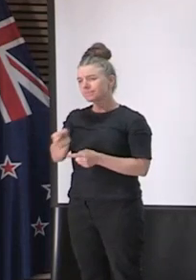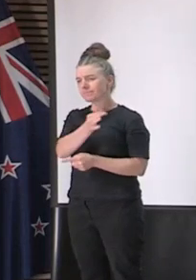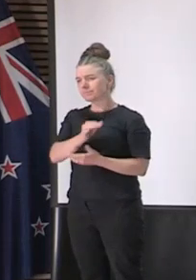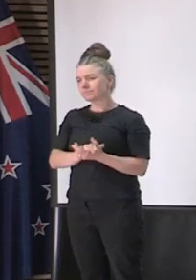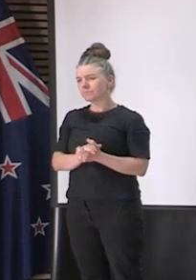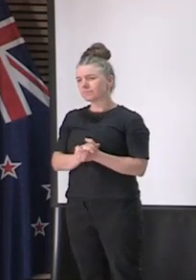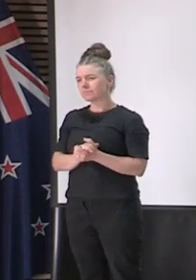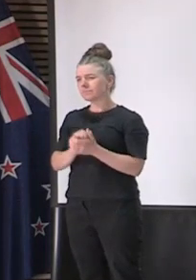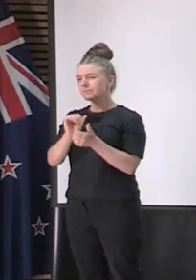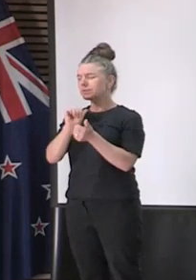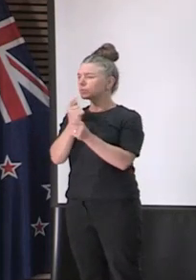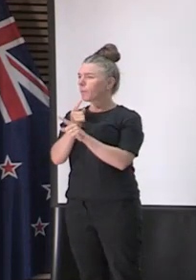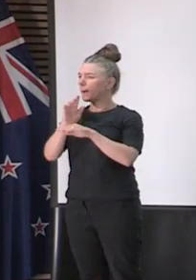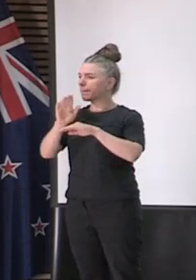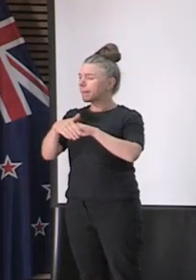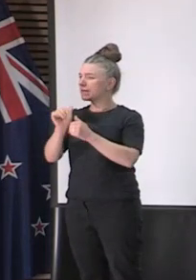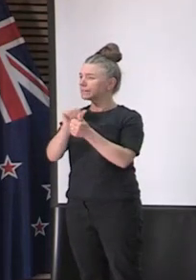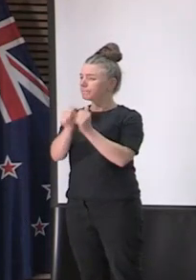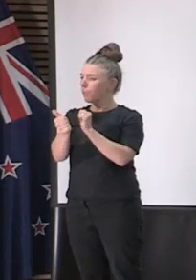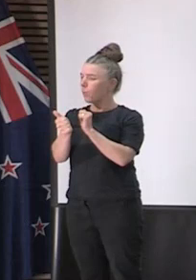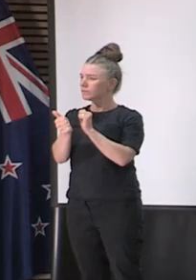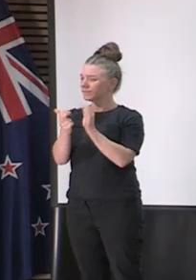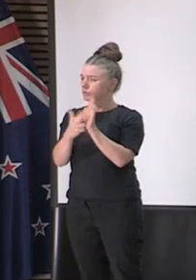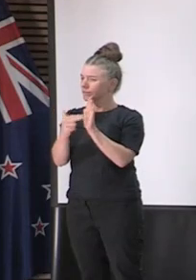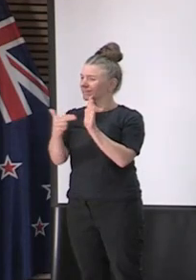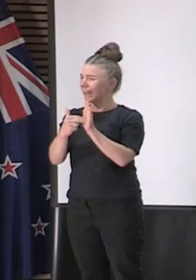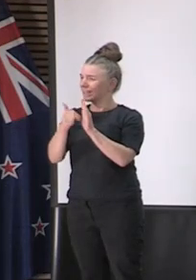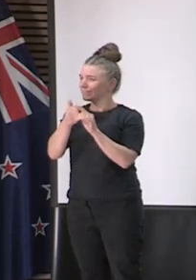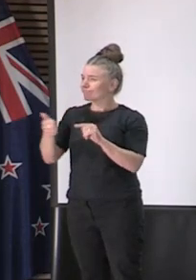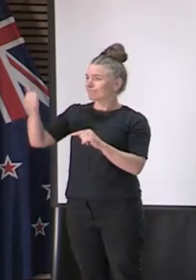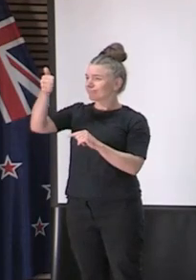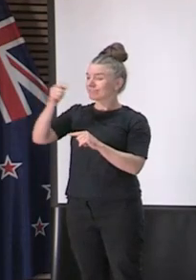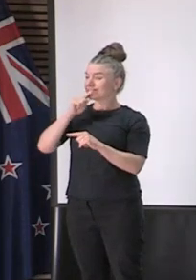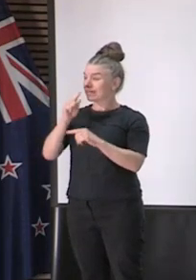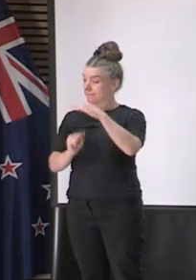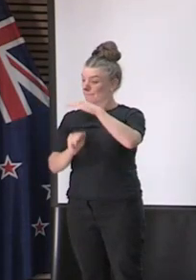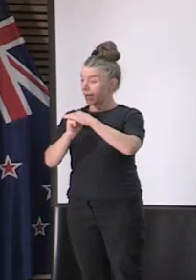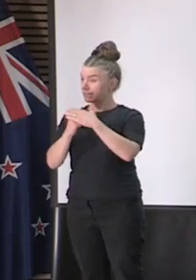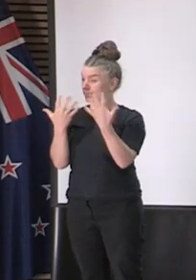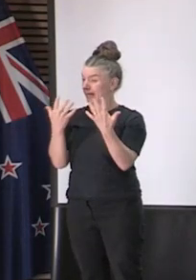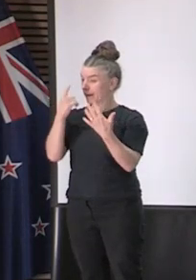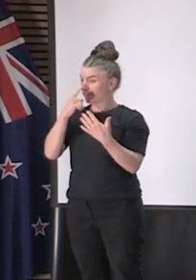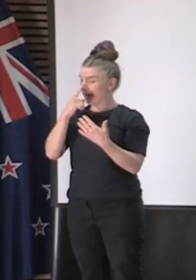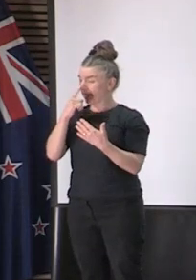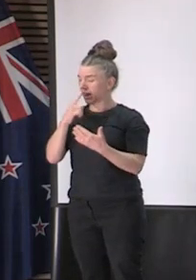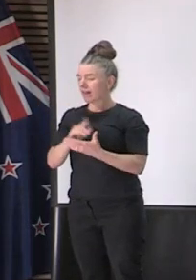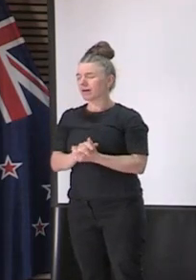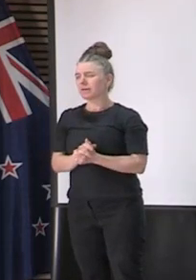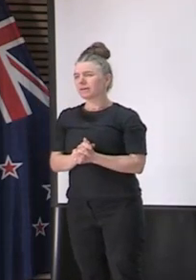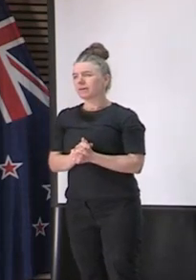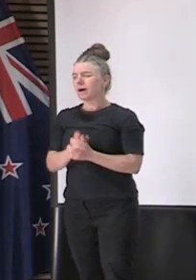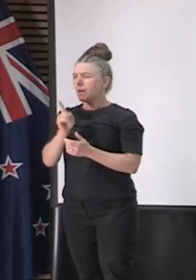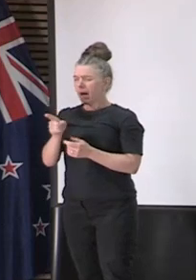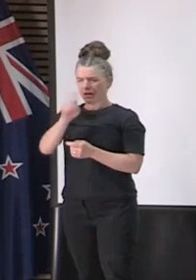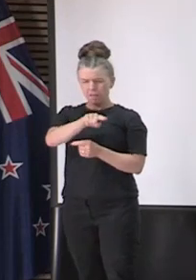Sporting Z CEO on MediaWorks on AM Show today said that the gathering limit of 10 people would apply to contact sports, but the press conference yesterday seemed to